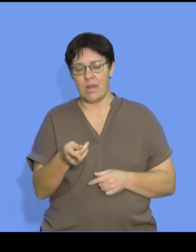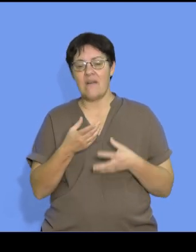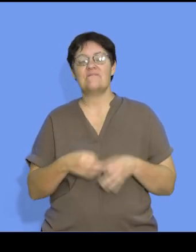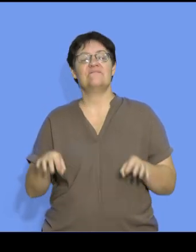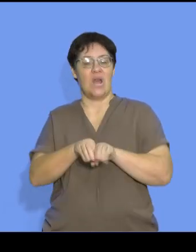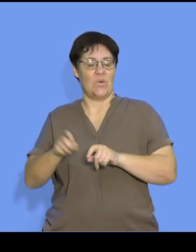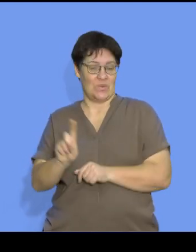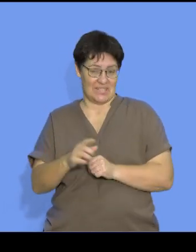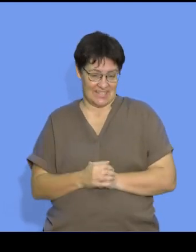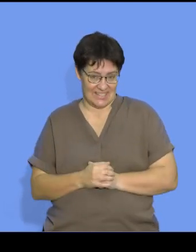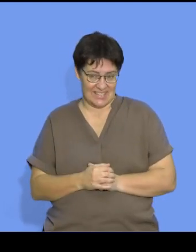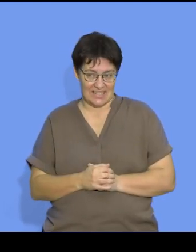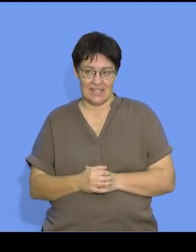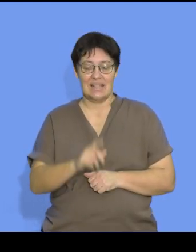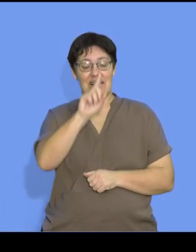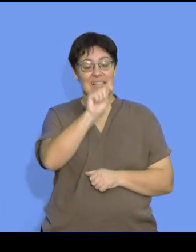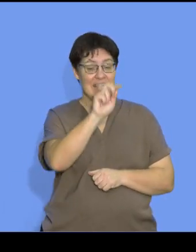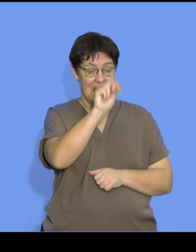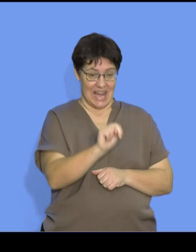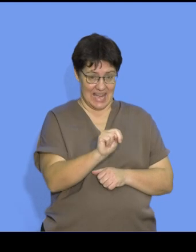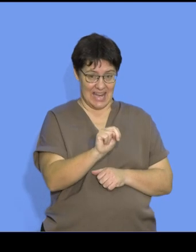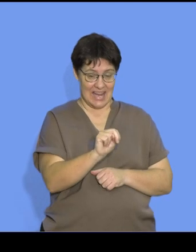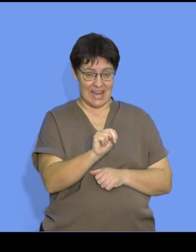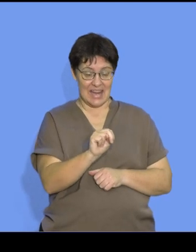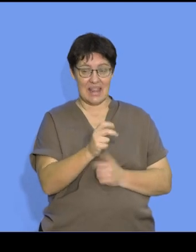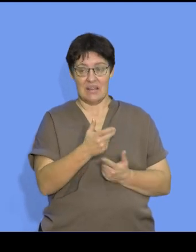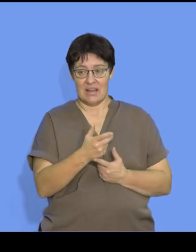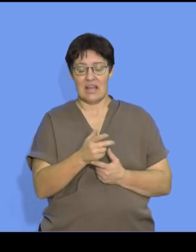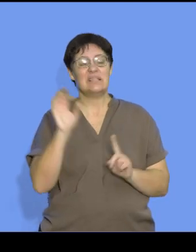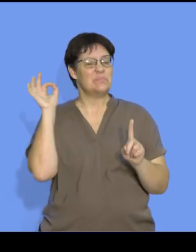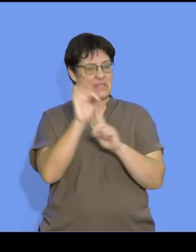term. So you'll have Tn is a specific number.